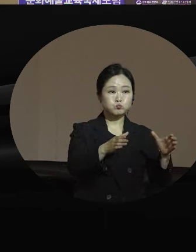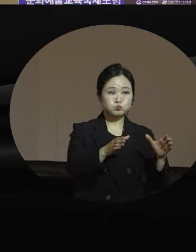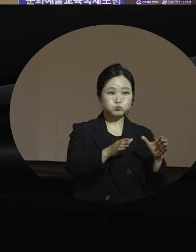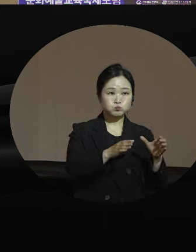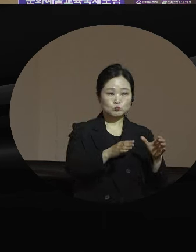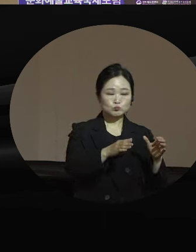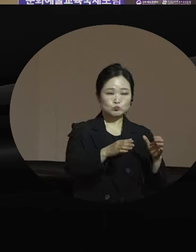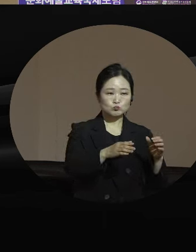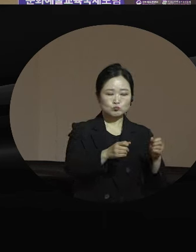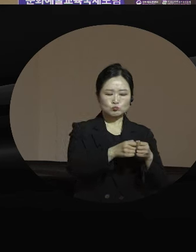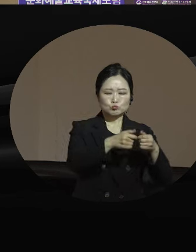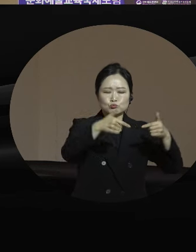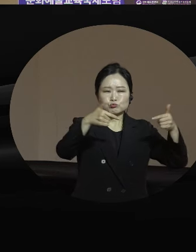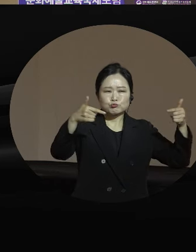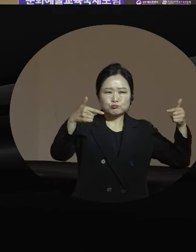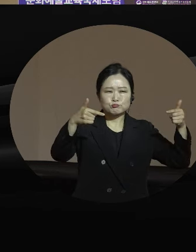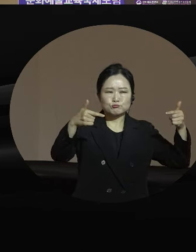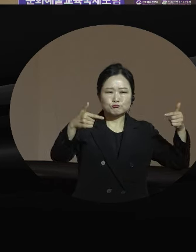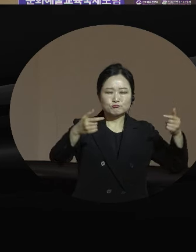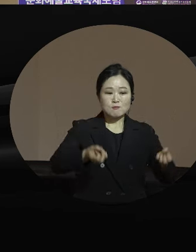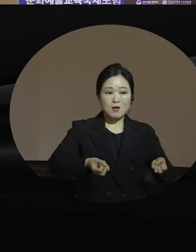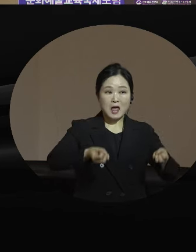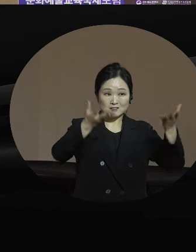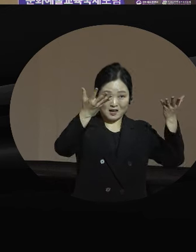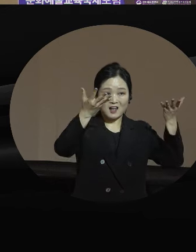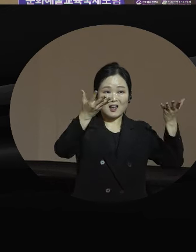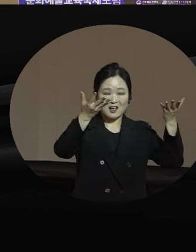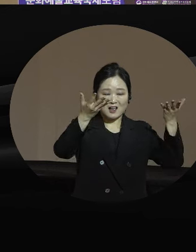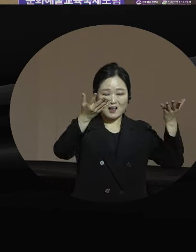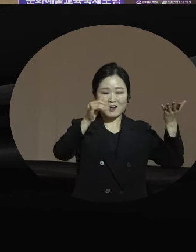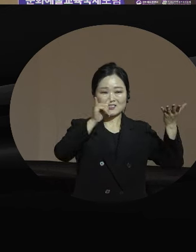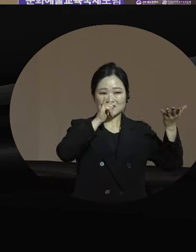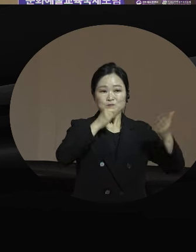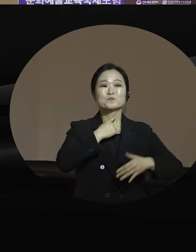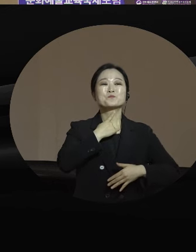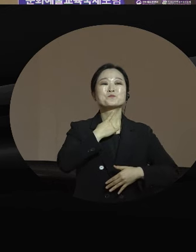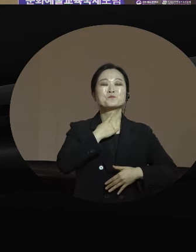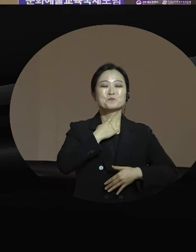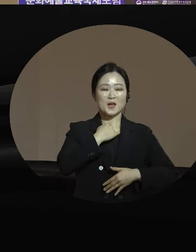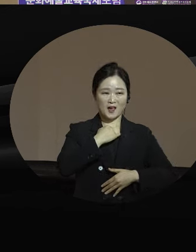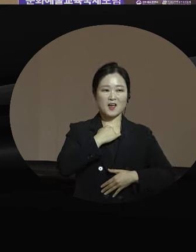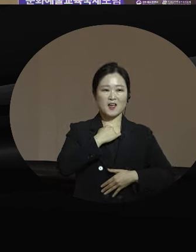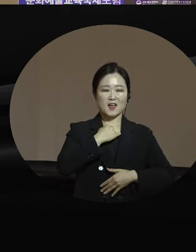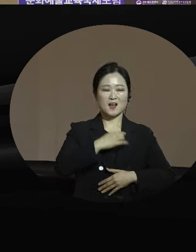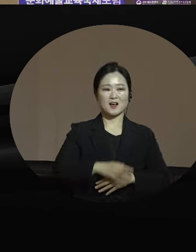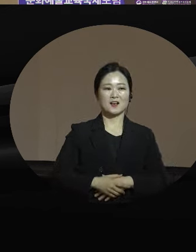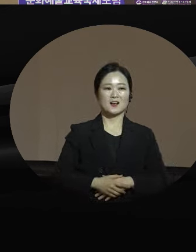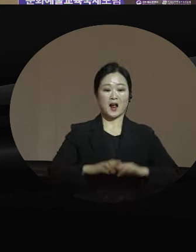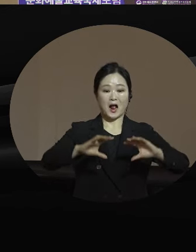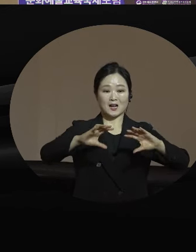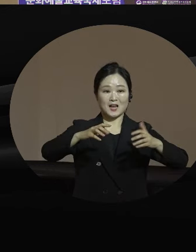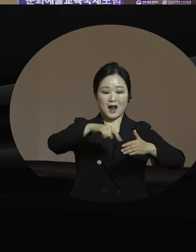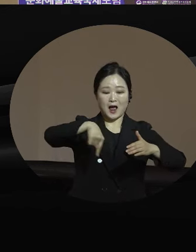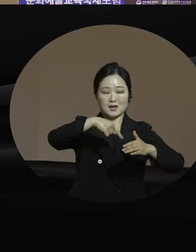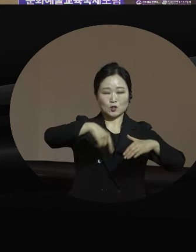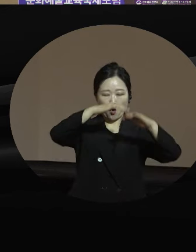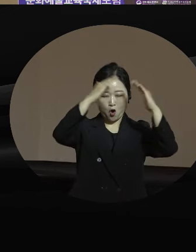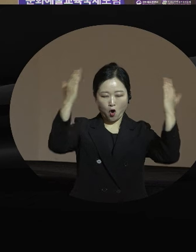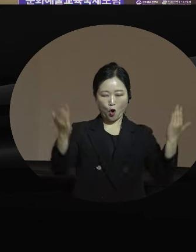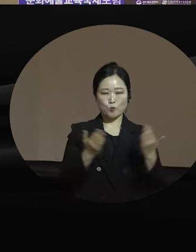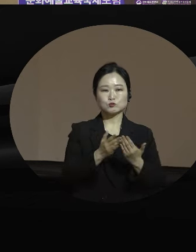2023 at the national level. The campaign lasted for half a year, and 26 cultural